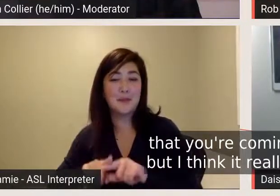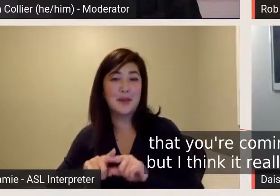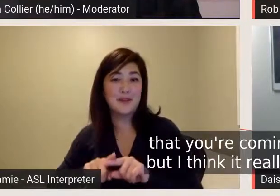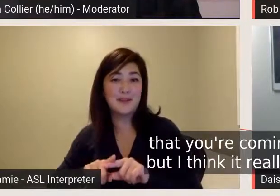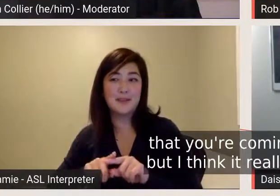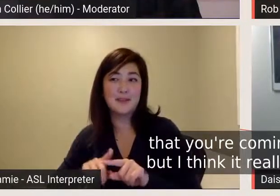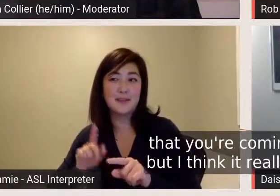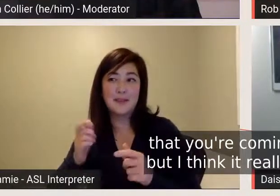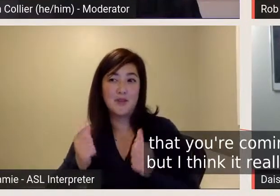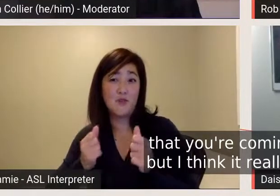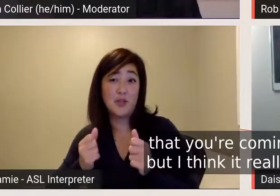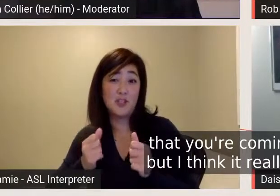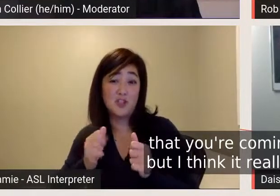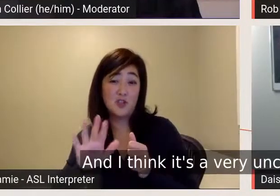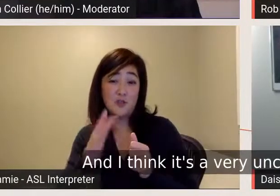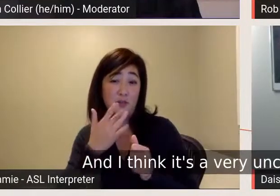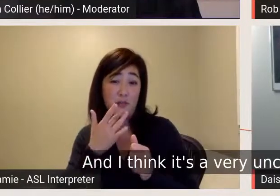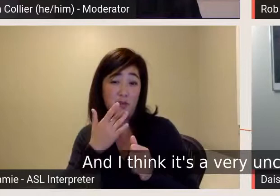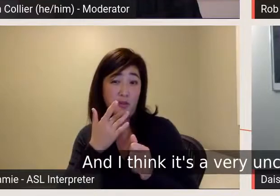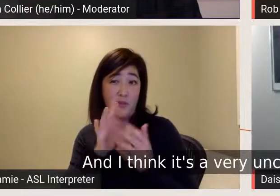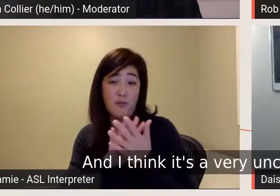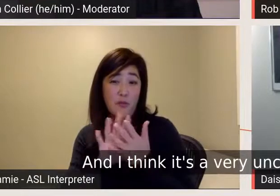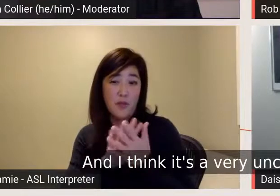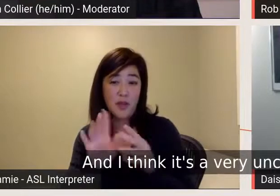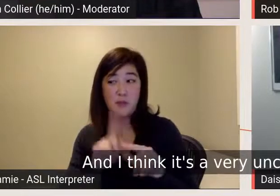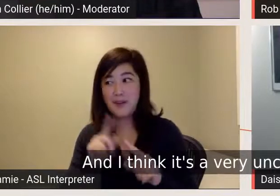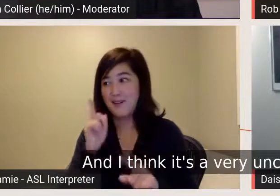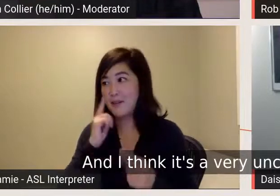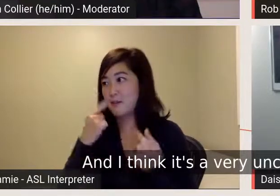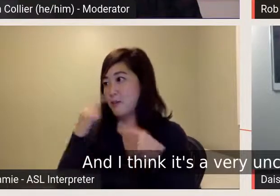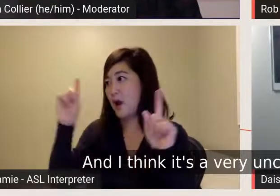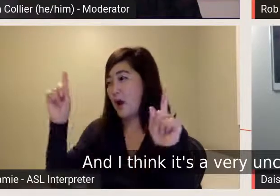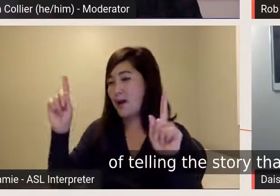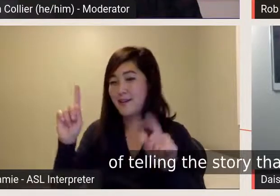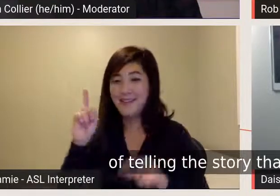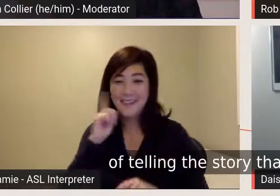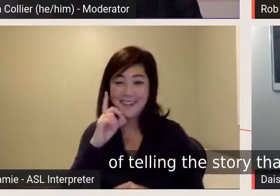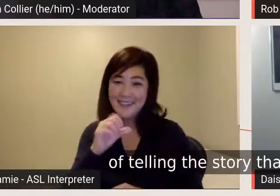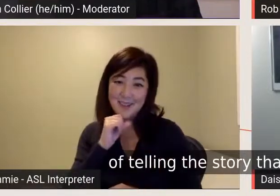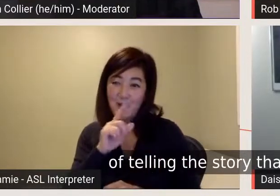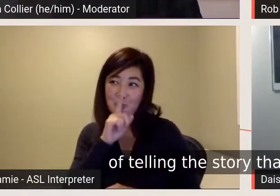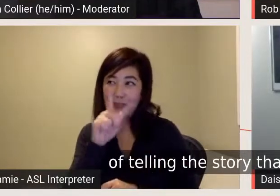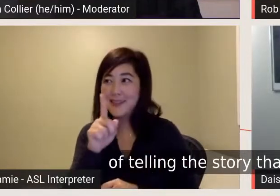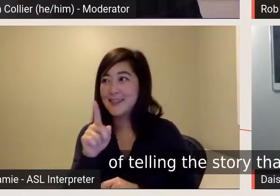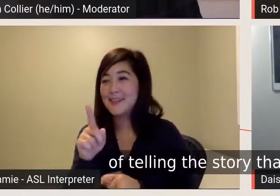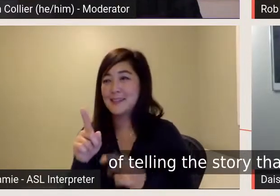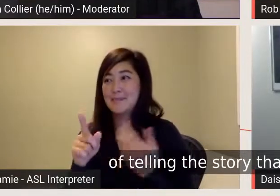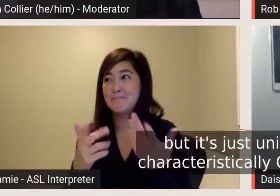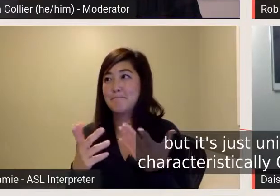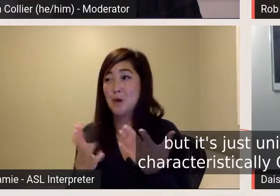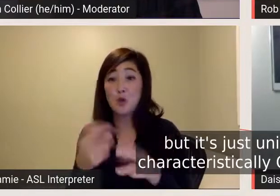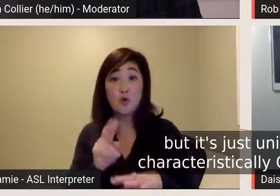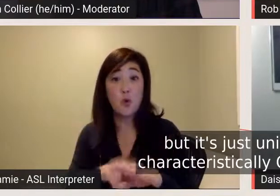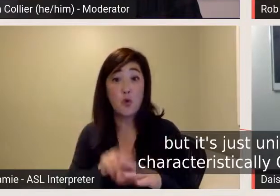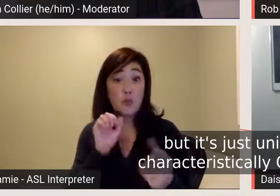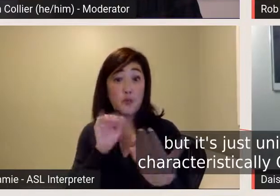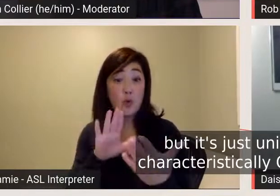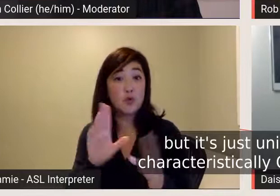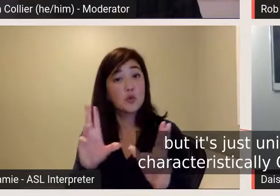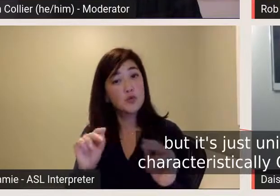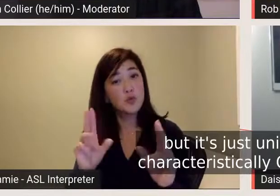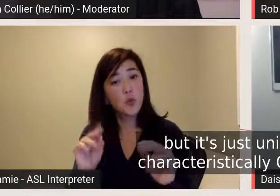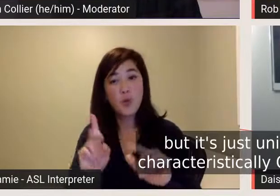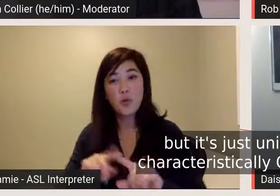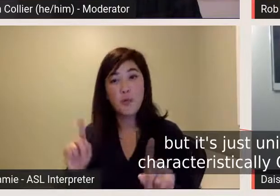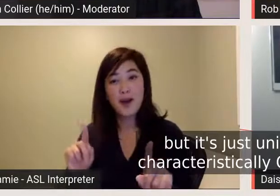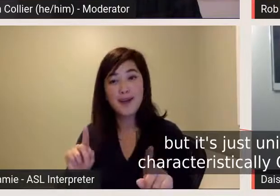you're coming from, but I think it really works. And I think it's a very unconventional way of telling the story that he's telling, but it's